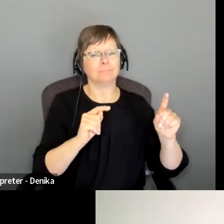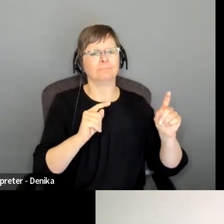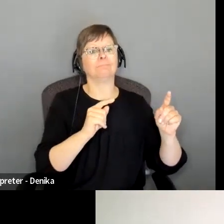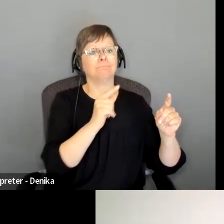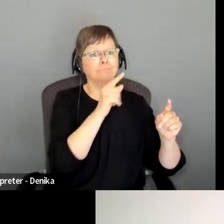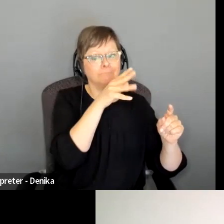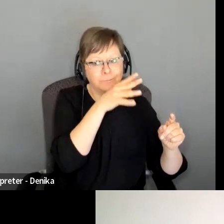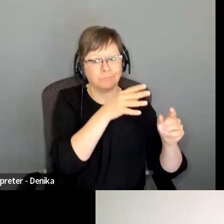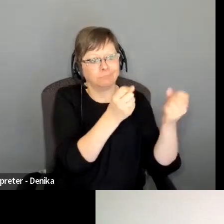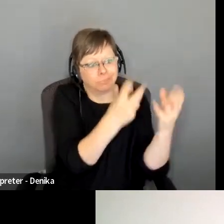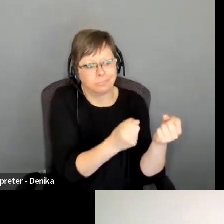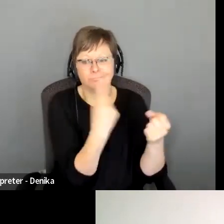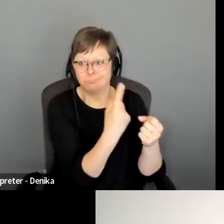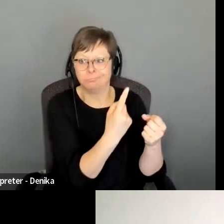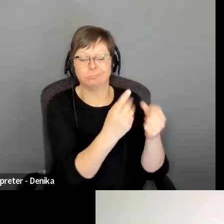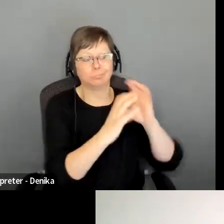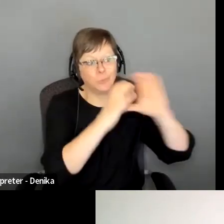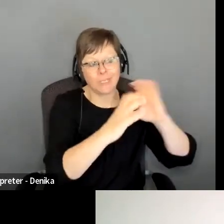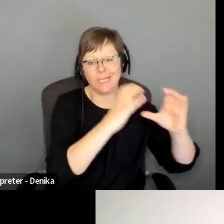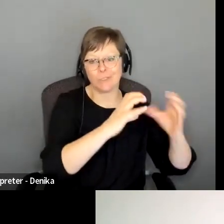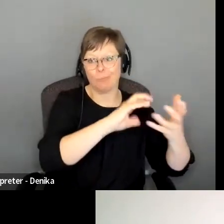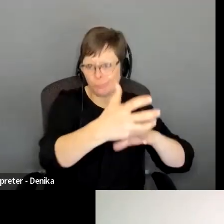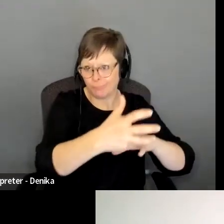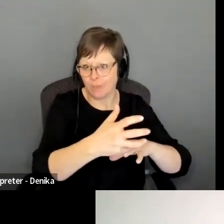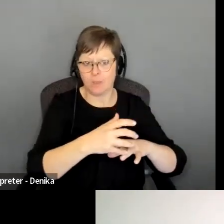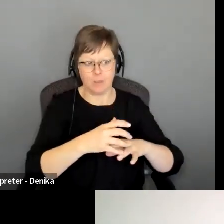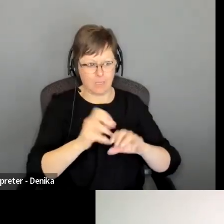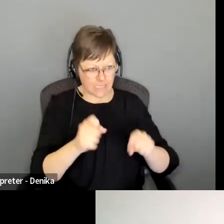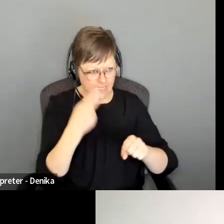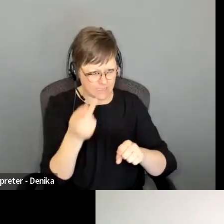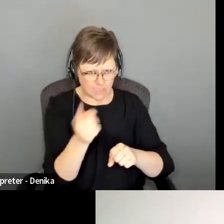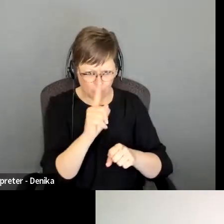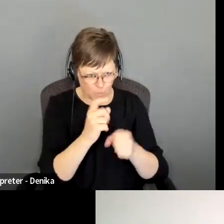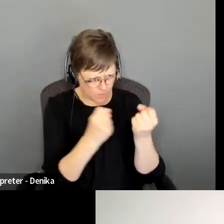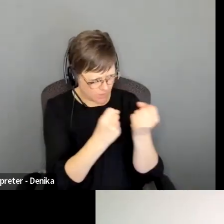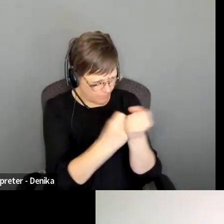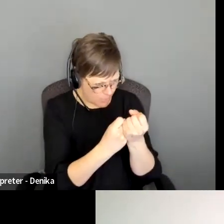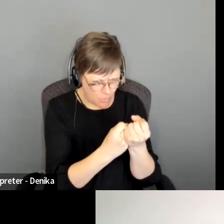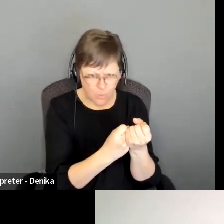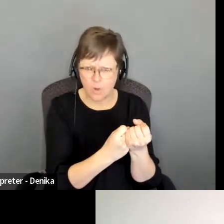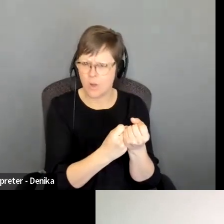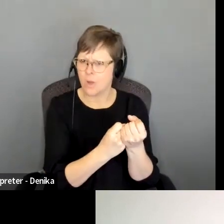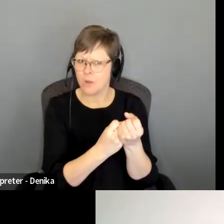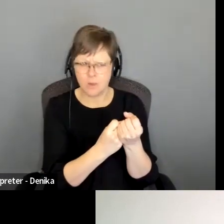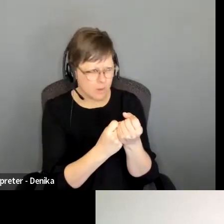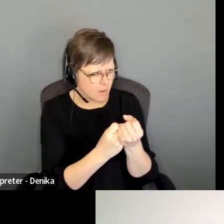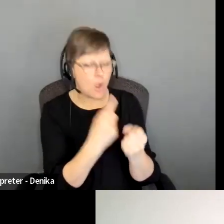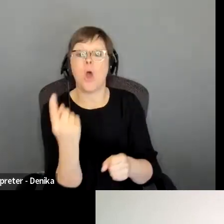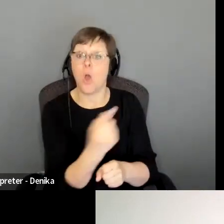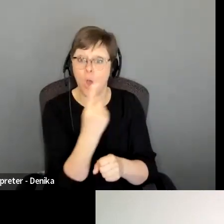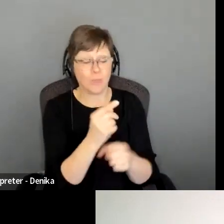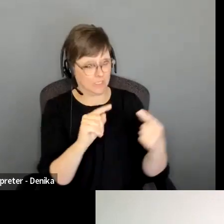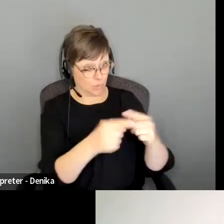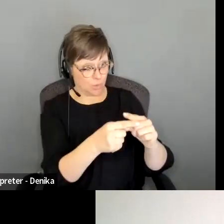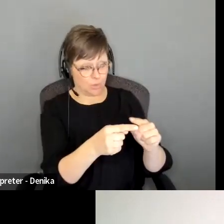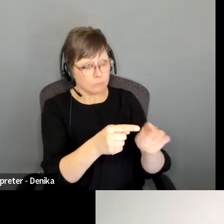would respond quickly. It was clear where the support was going, and the harm was always validated. So those